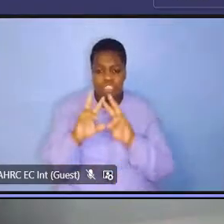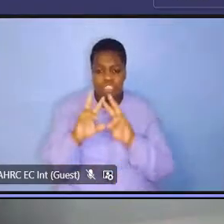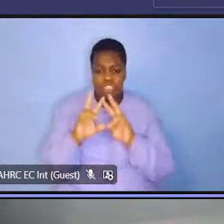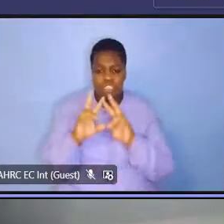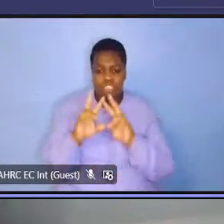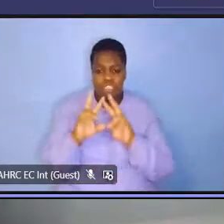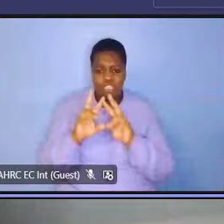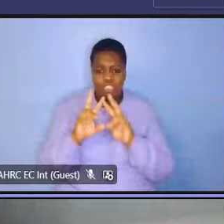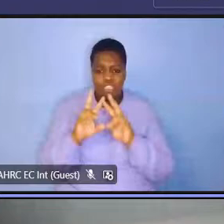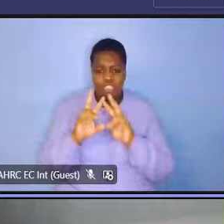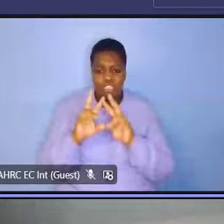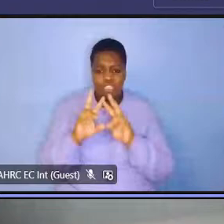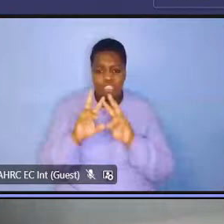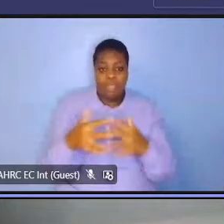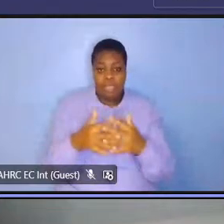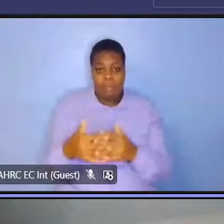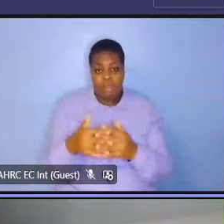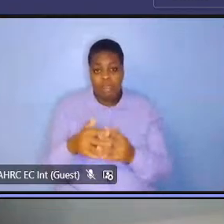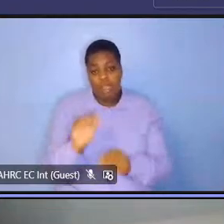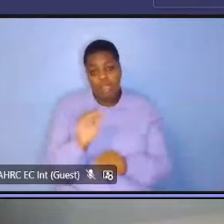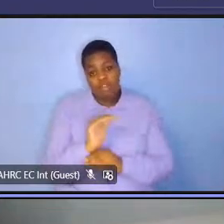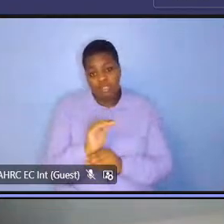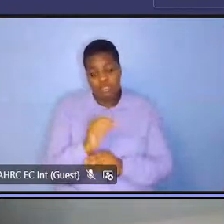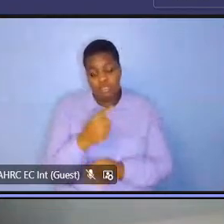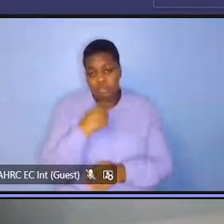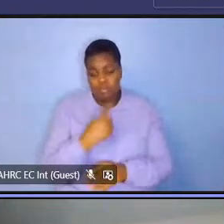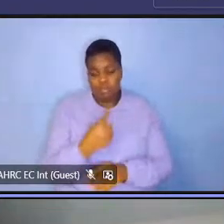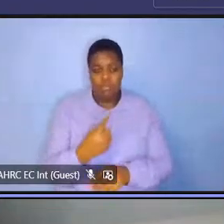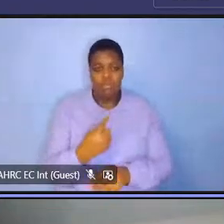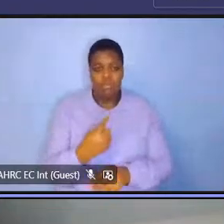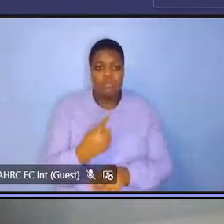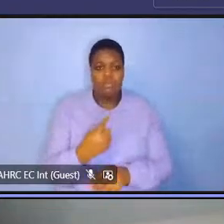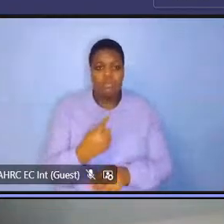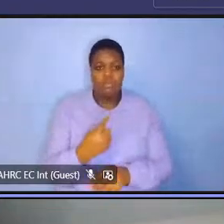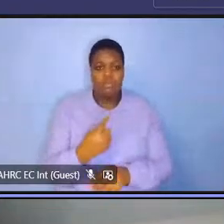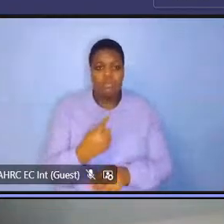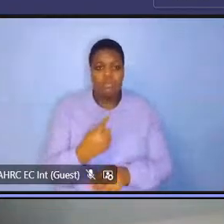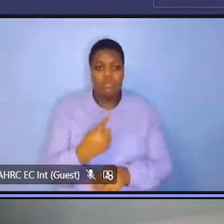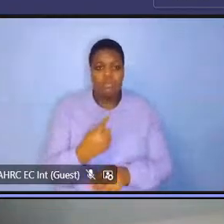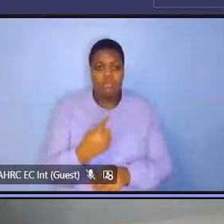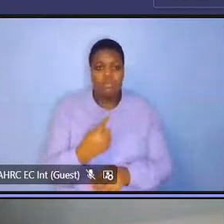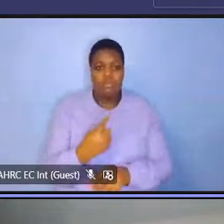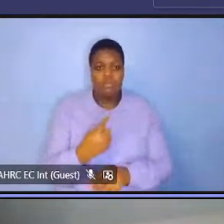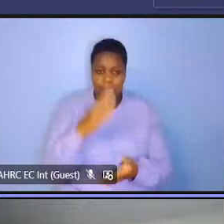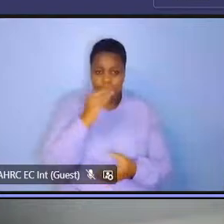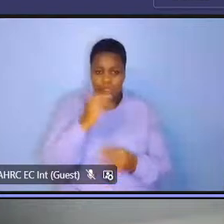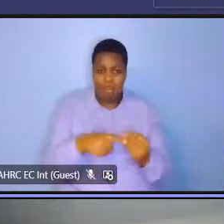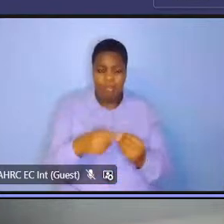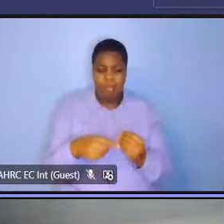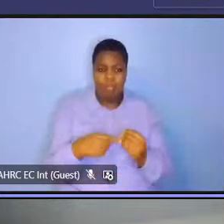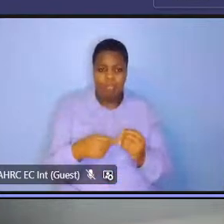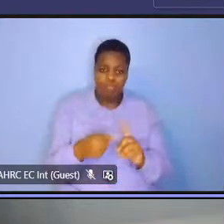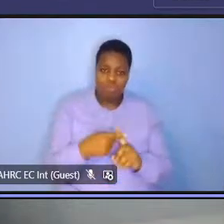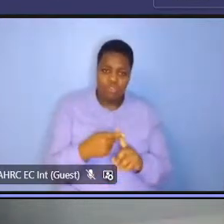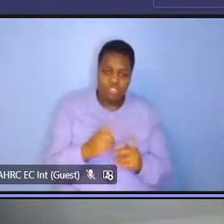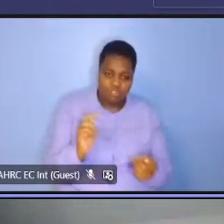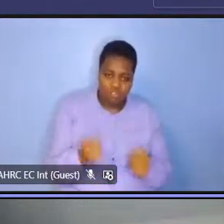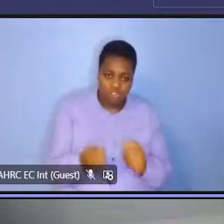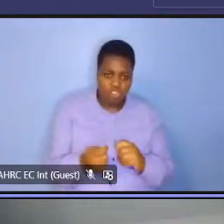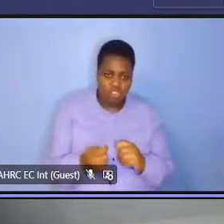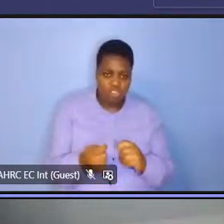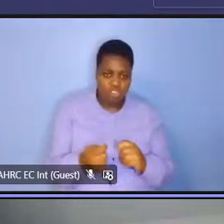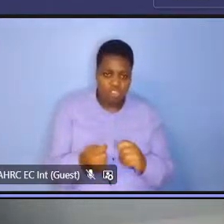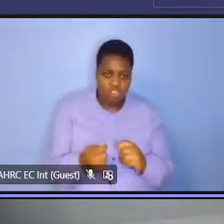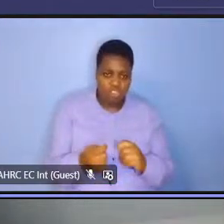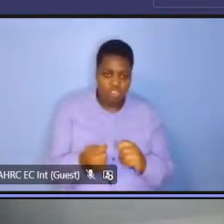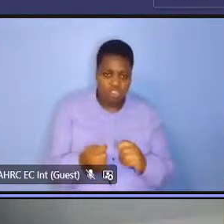US, where they said that the imposition of mandatory school uniforms brought about, positive change, this academic performance